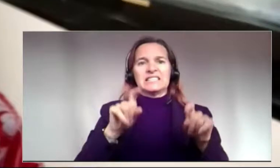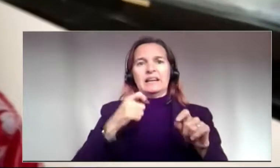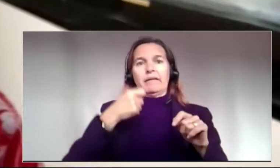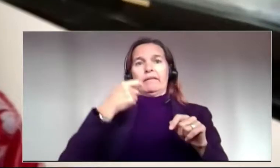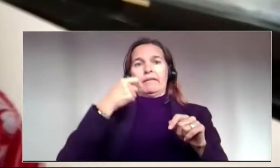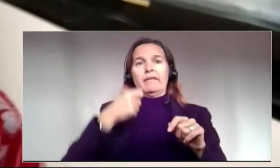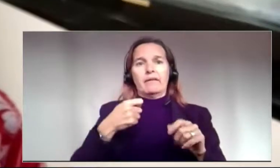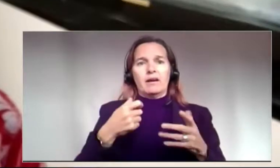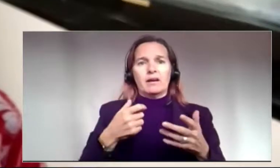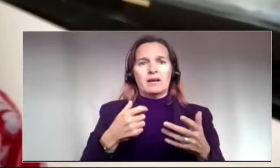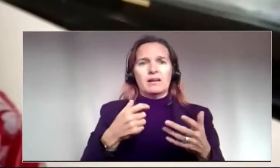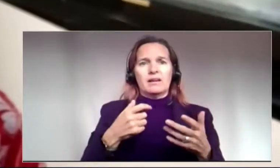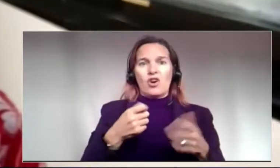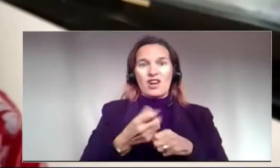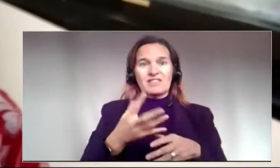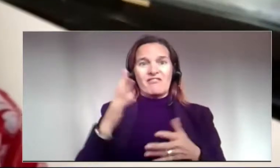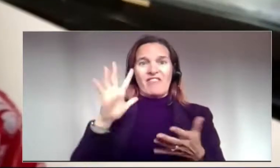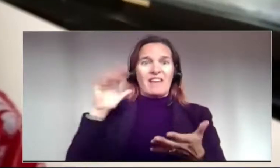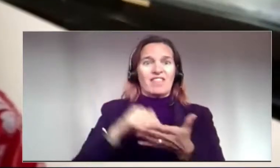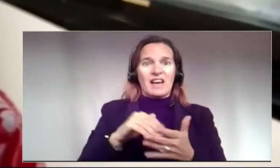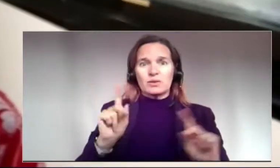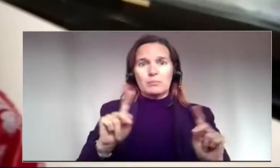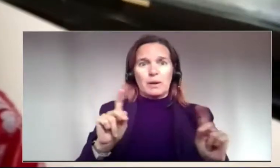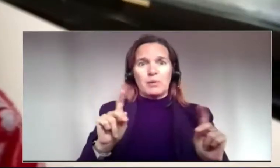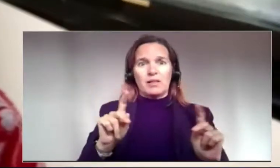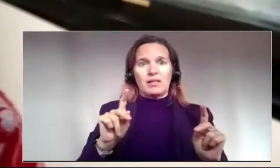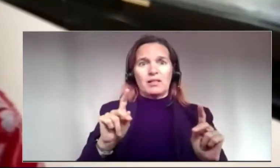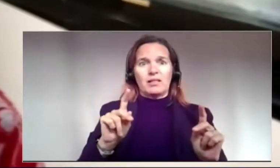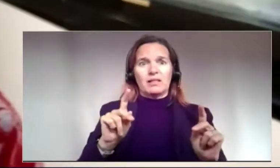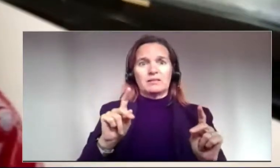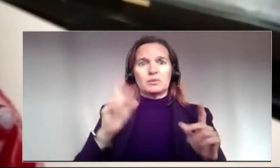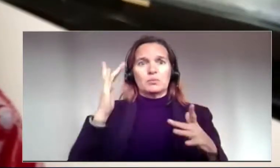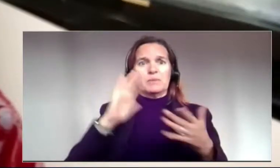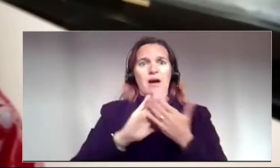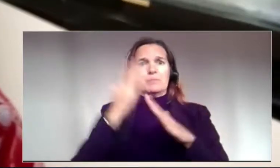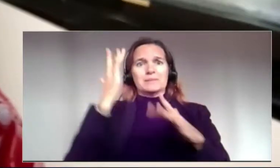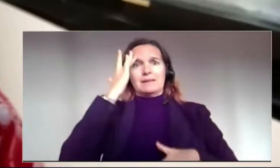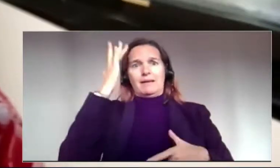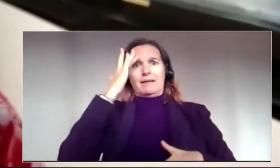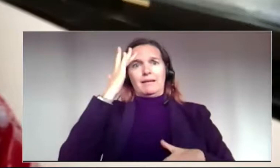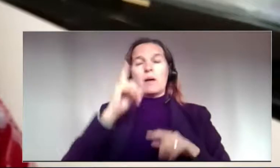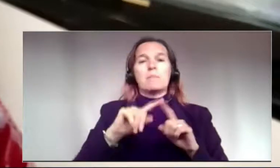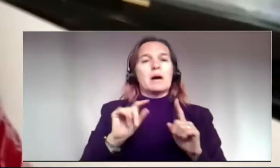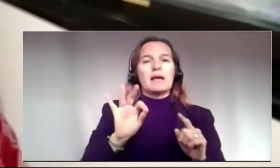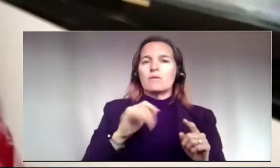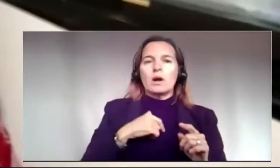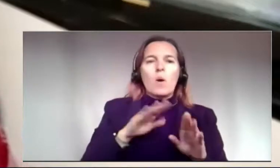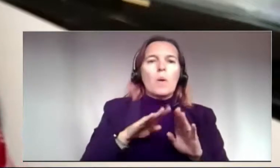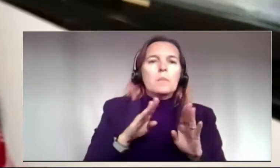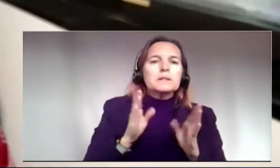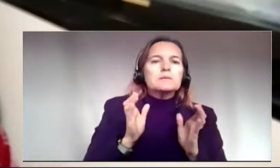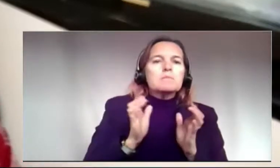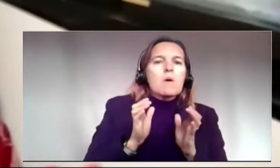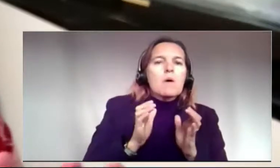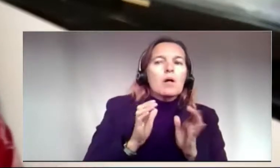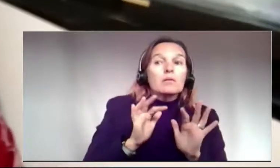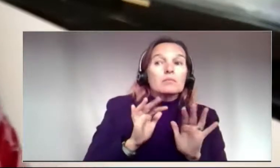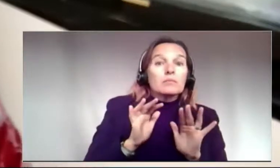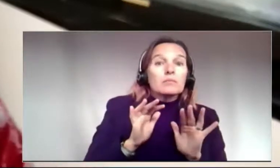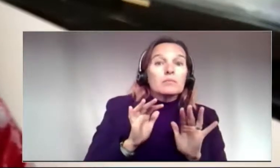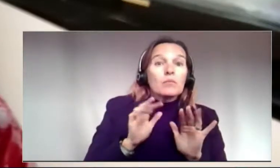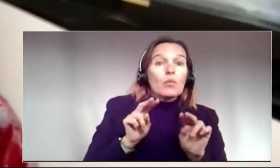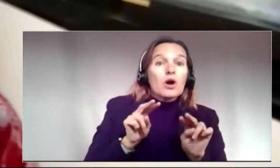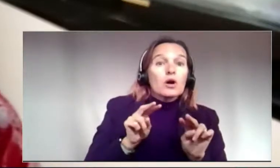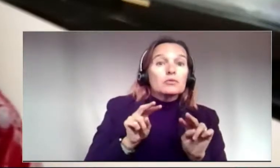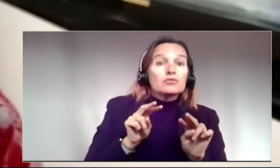be ill. Whereas if we open it 10% at a time and we observe and we keep our wits about us, we may be able to control